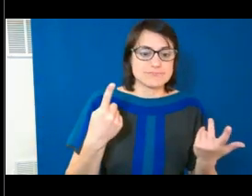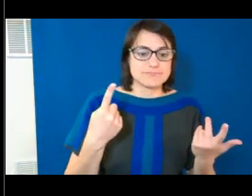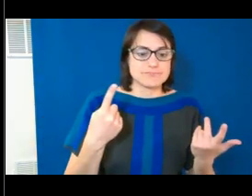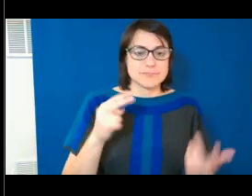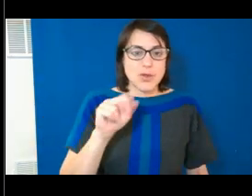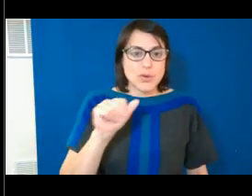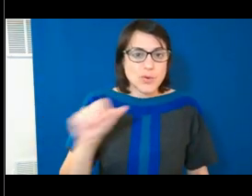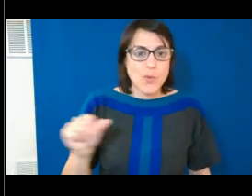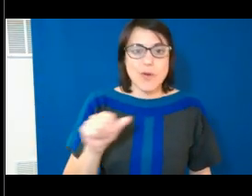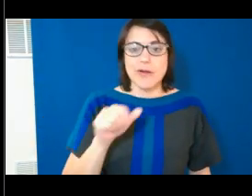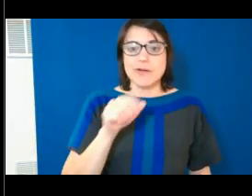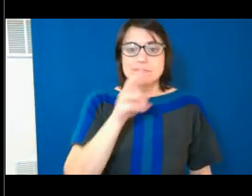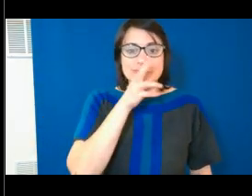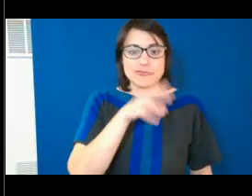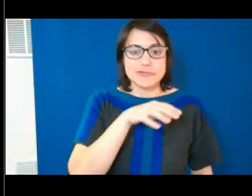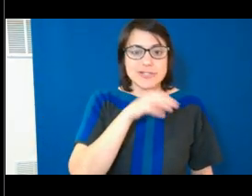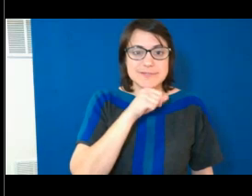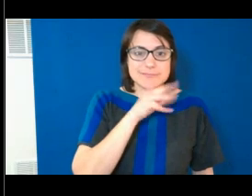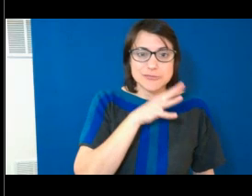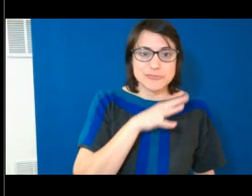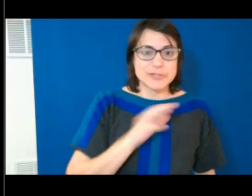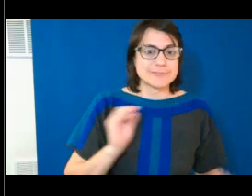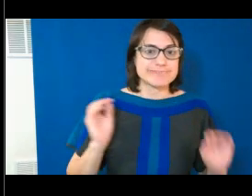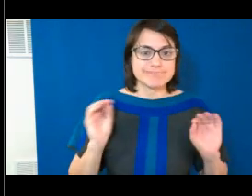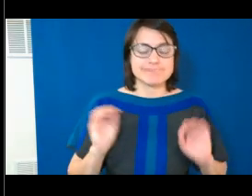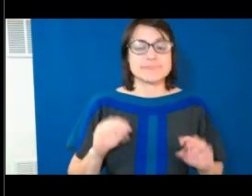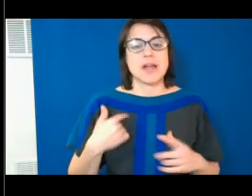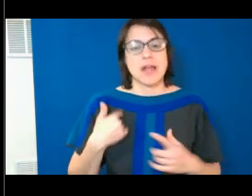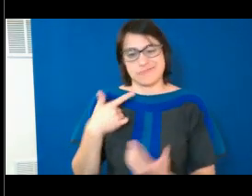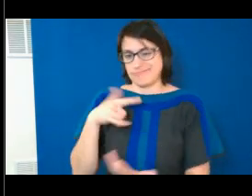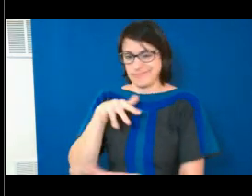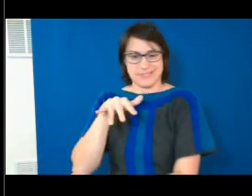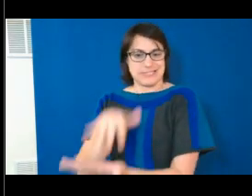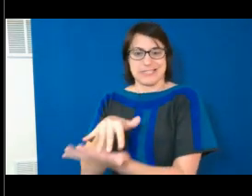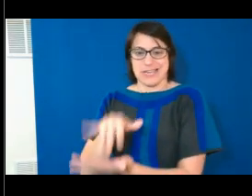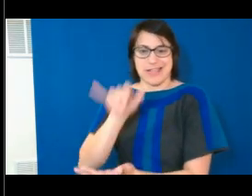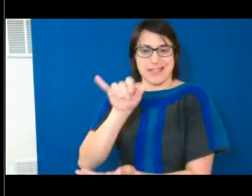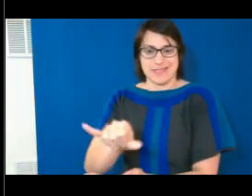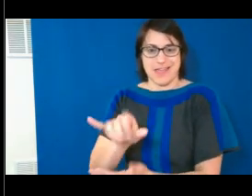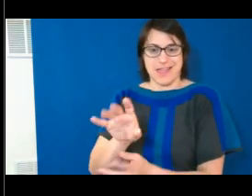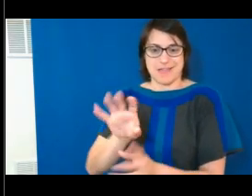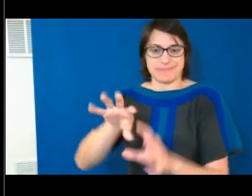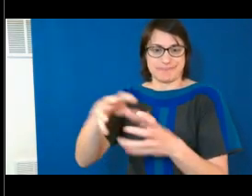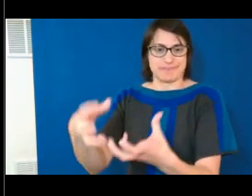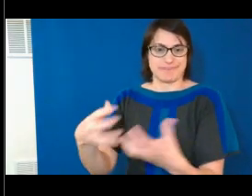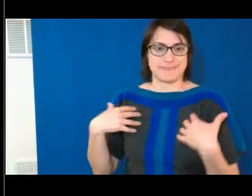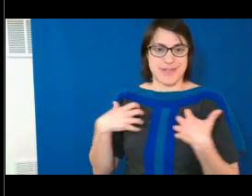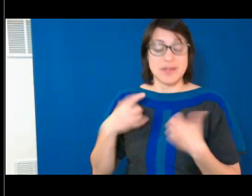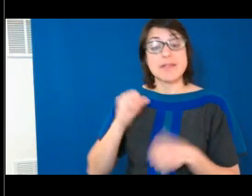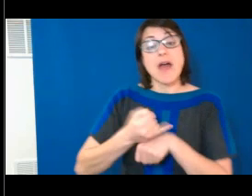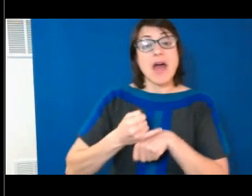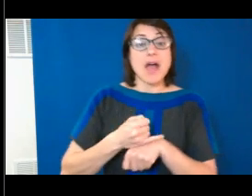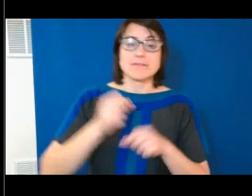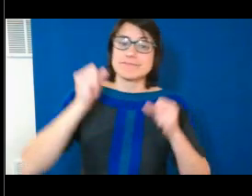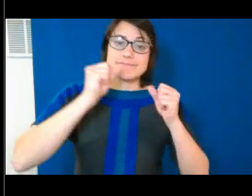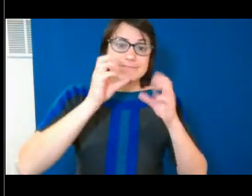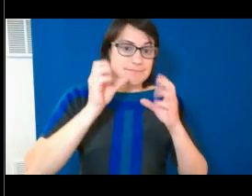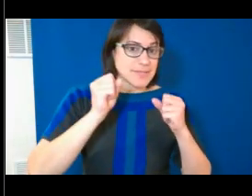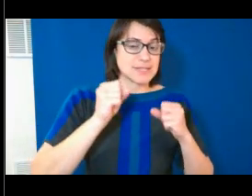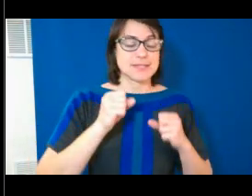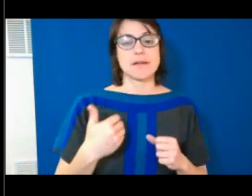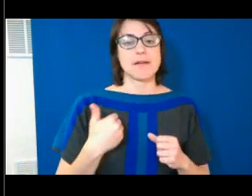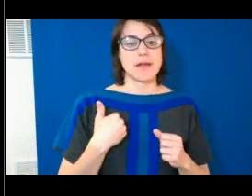was just studying Steller sea lion population at the time. And this island it's amazing. It has the largest Steller